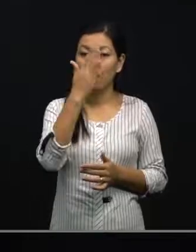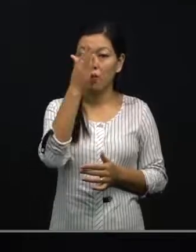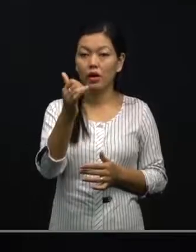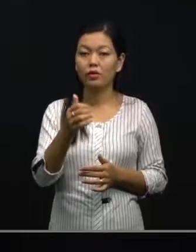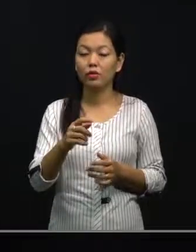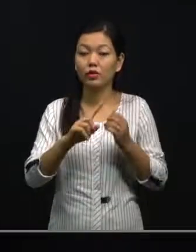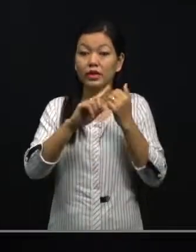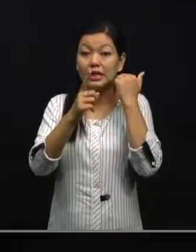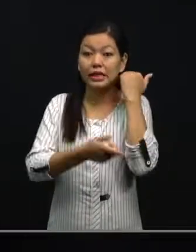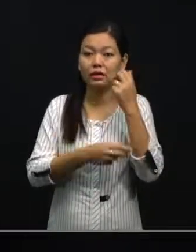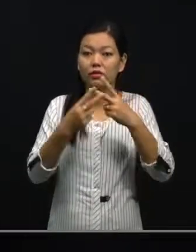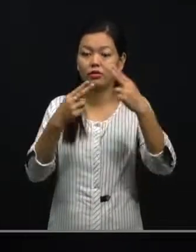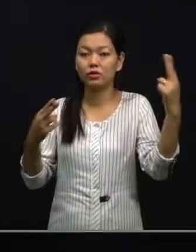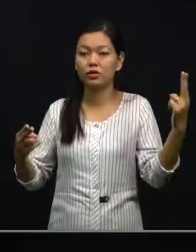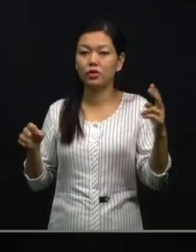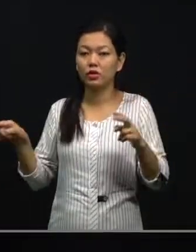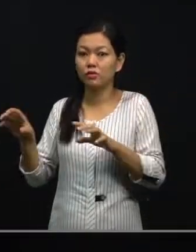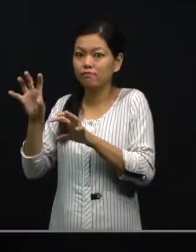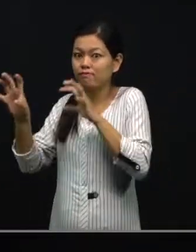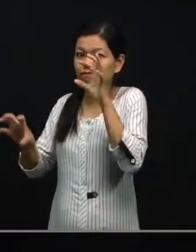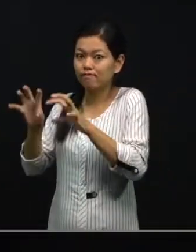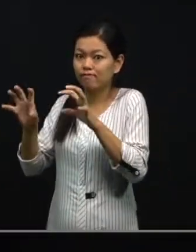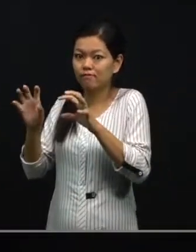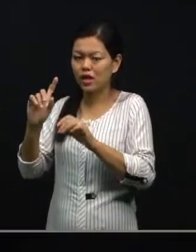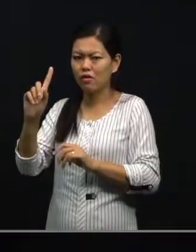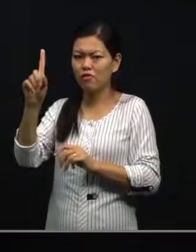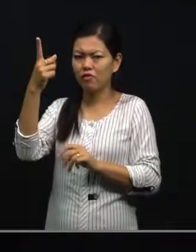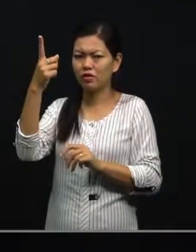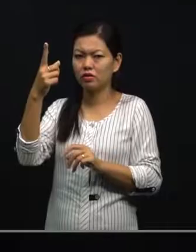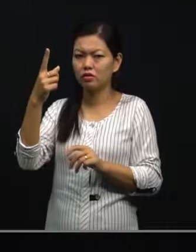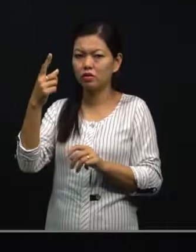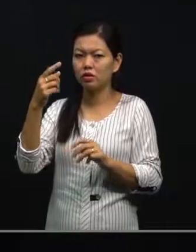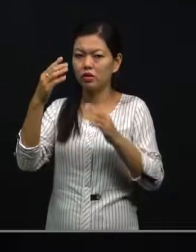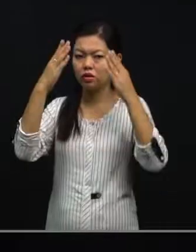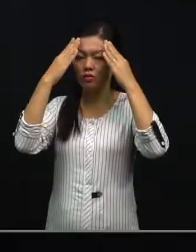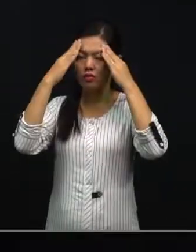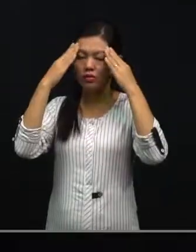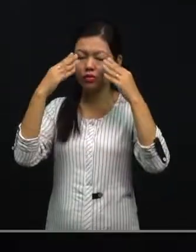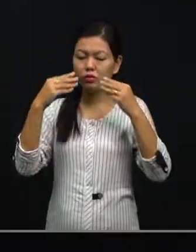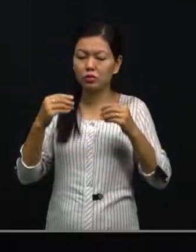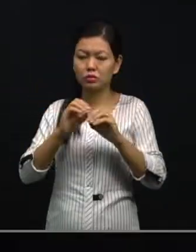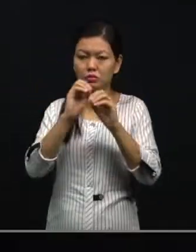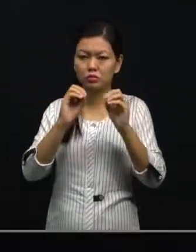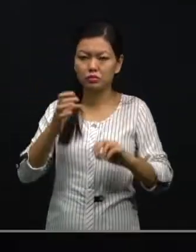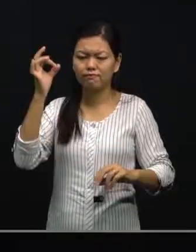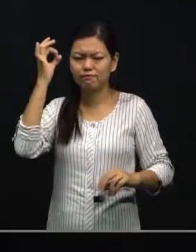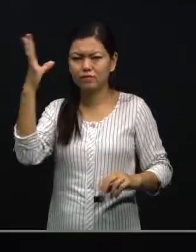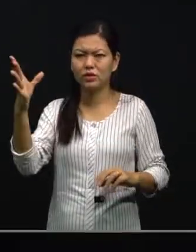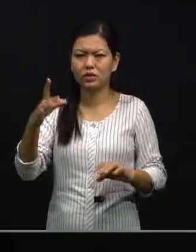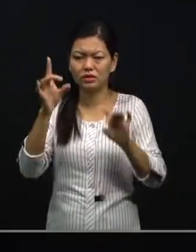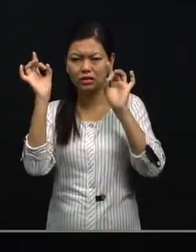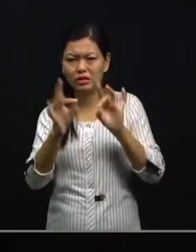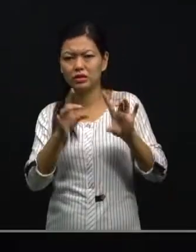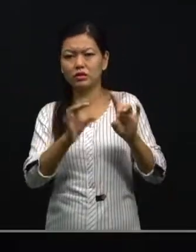find peace. Now, if we look into his life, even though he had murdered his wife, we find that there was a lot